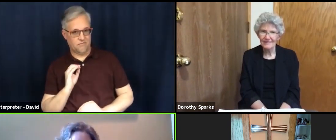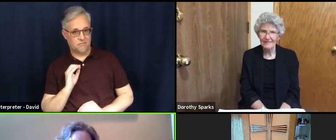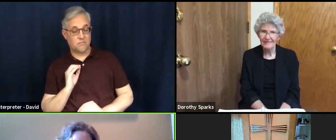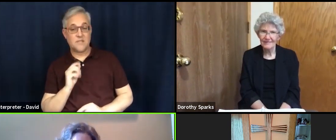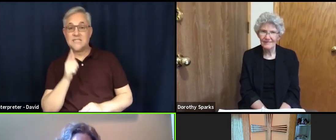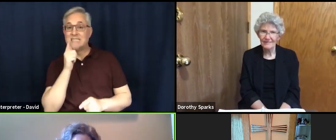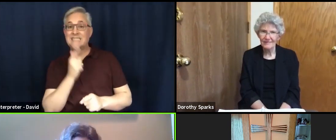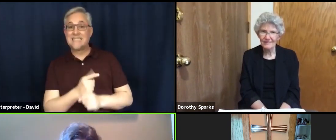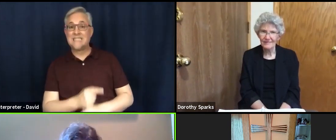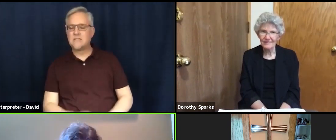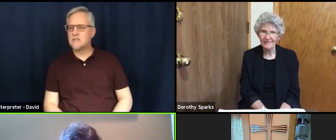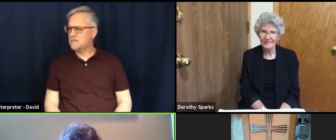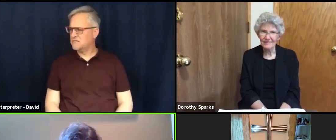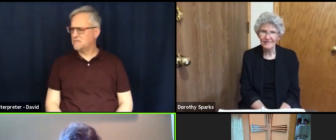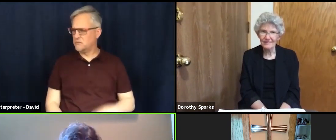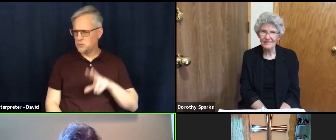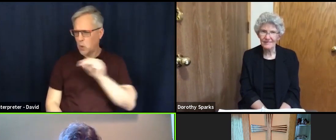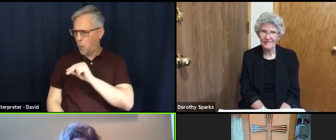My sister refuses.